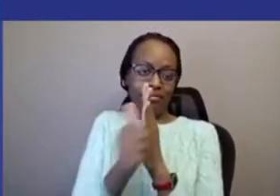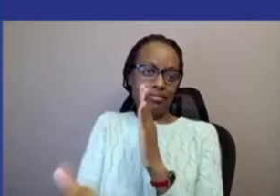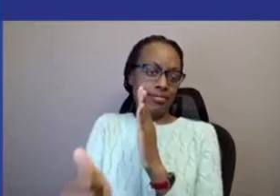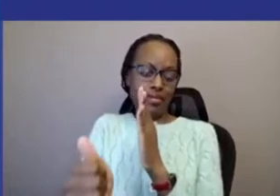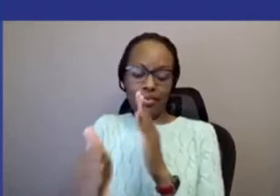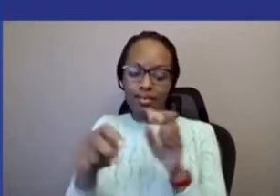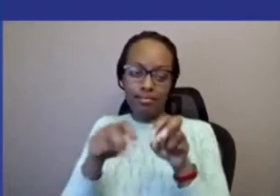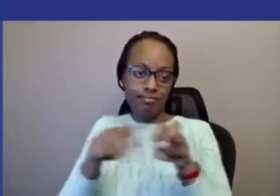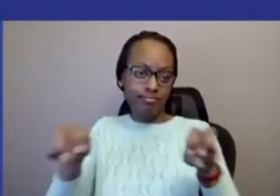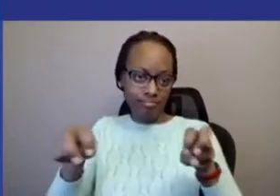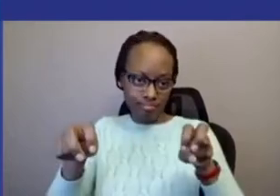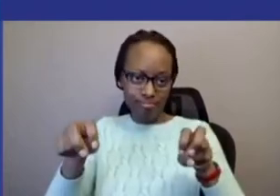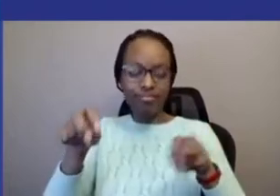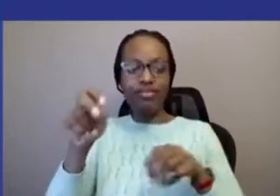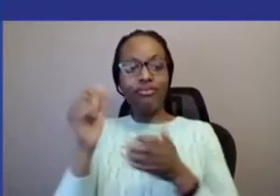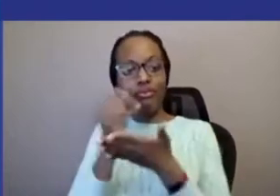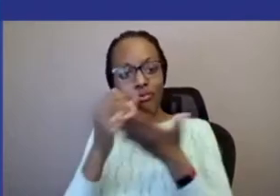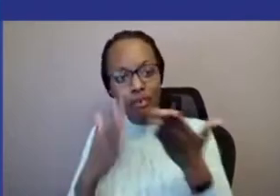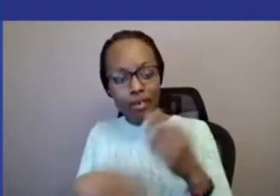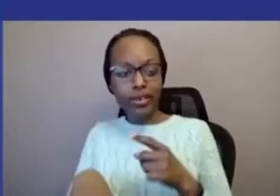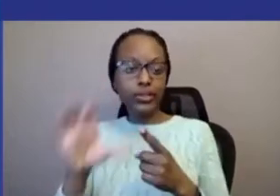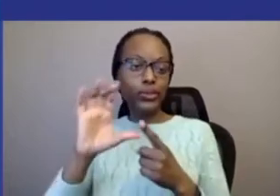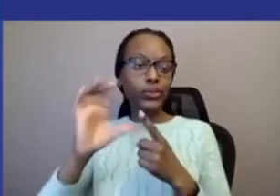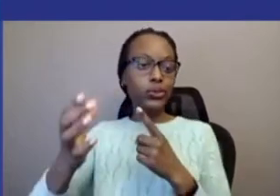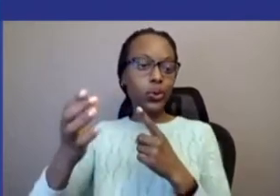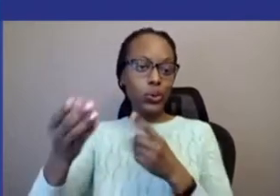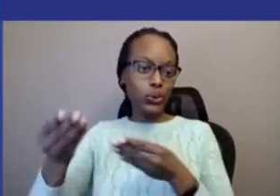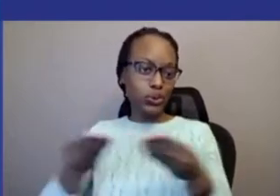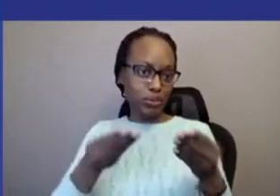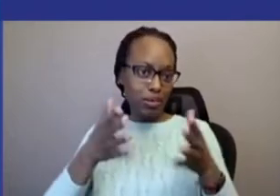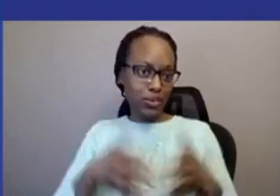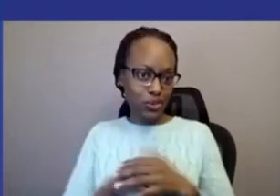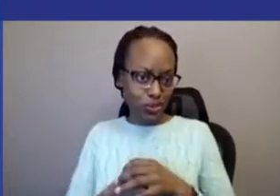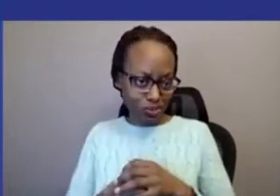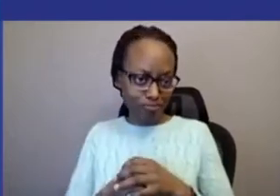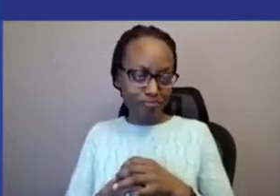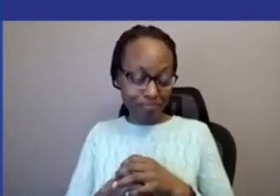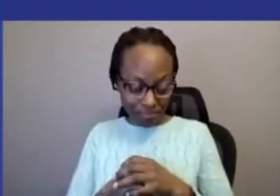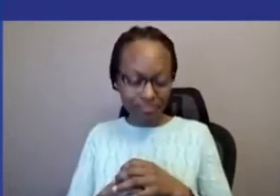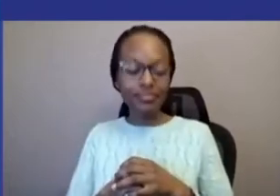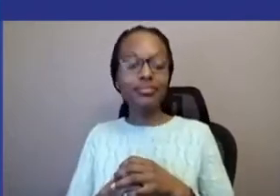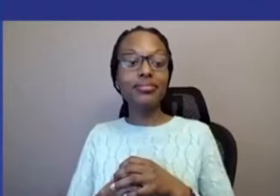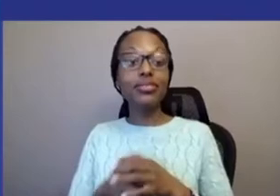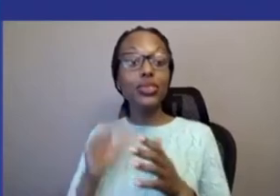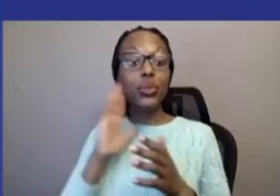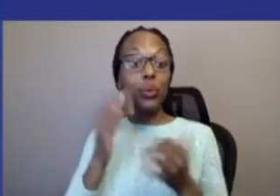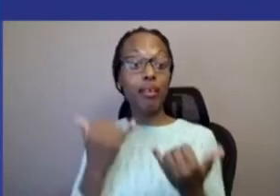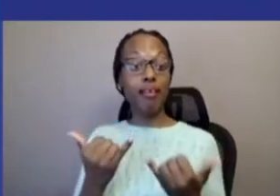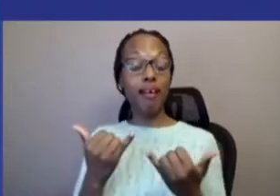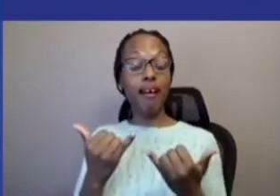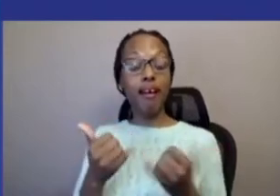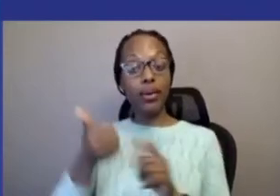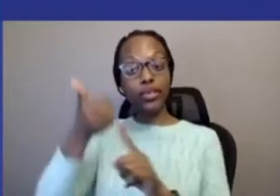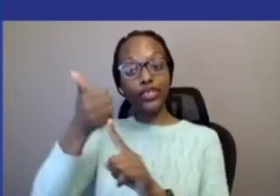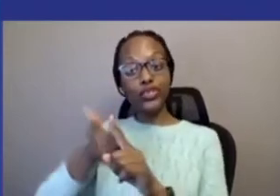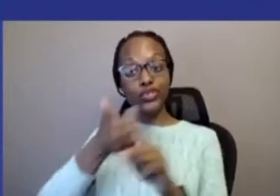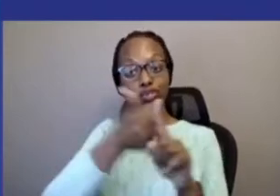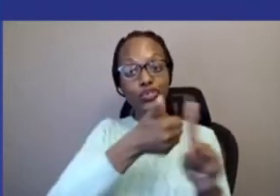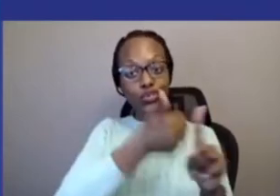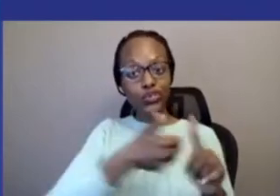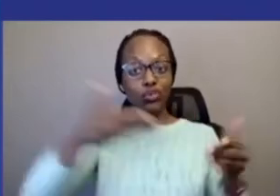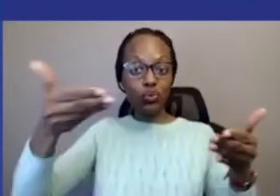panel of artists and cultural ambassadors. And without further ado, I would like each panelist to please introduce